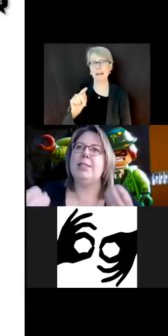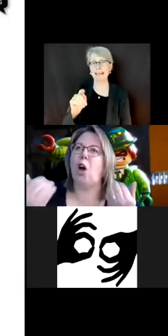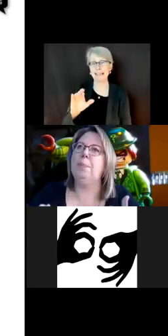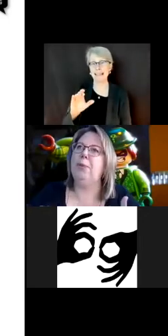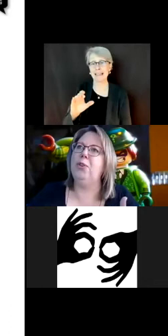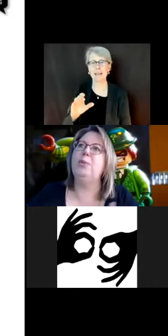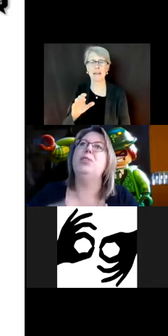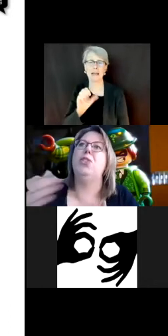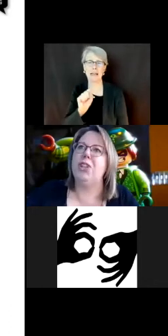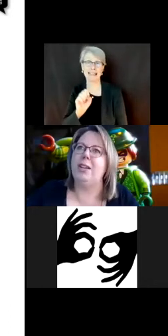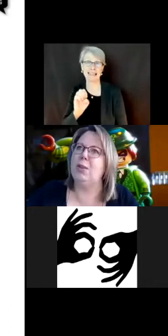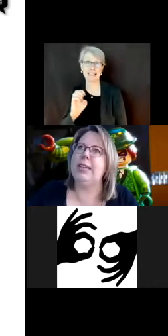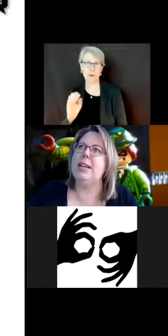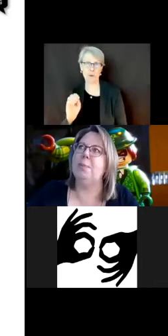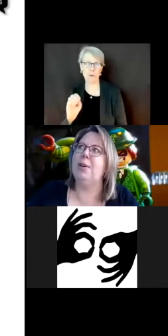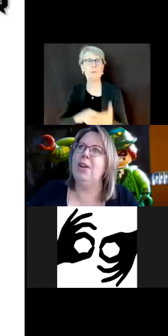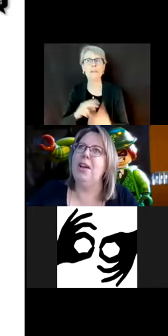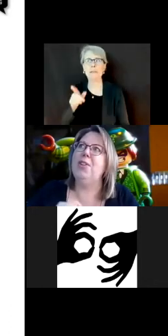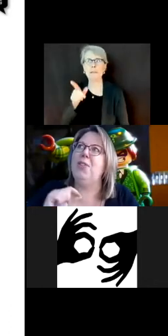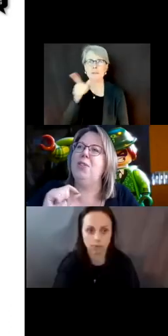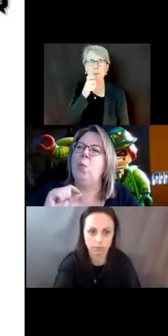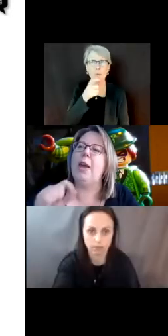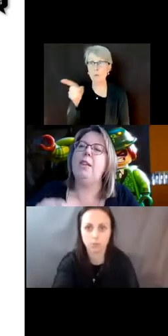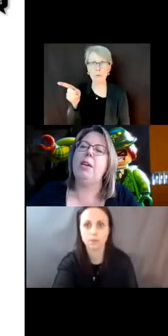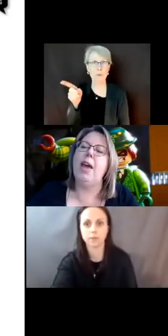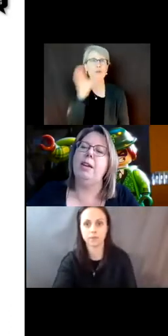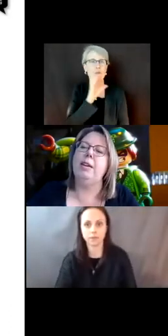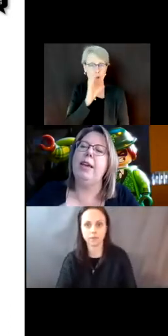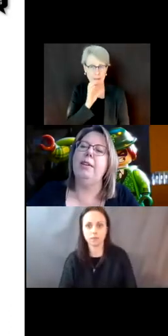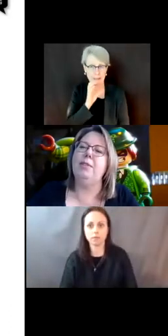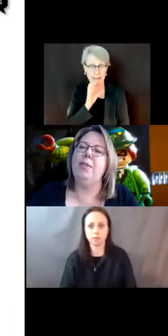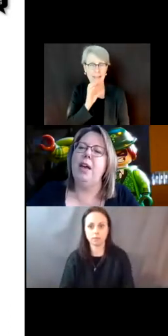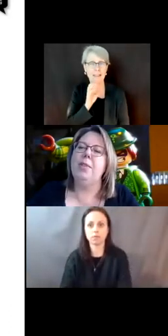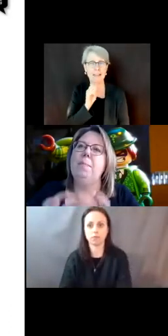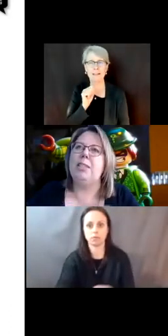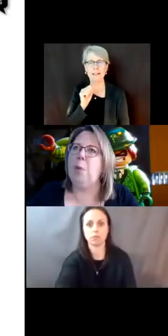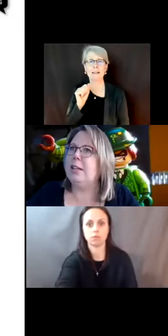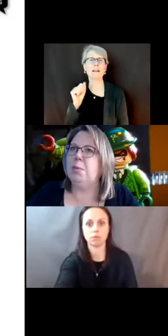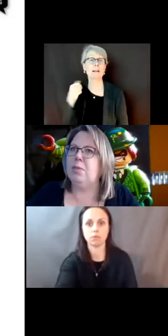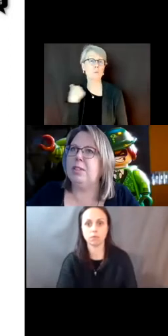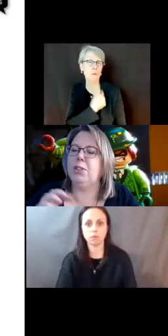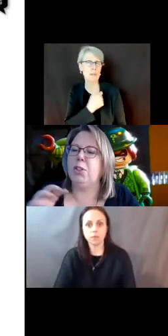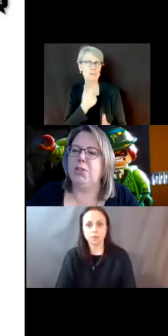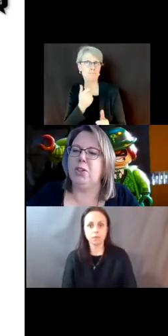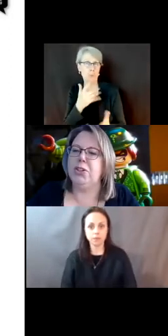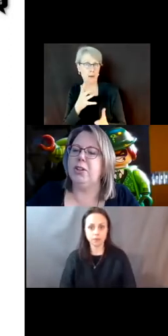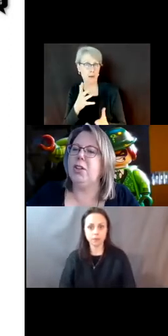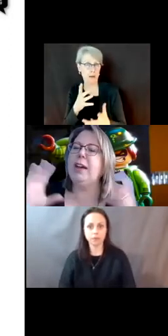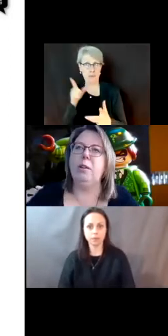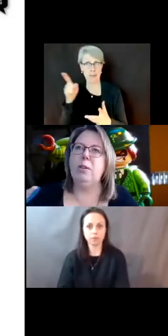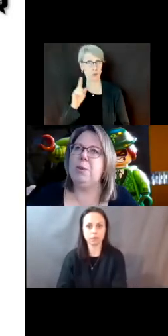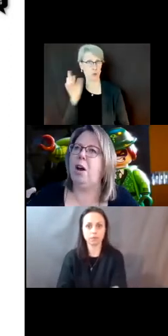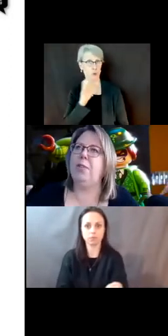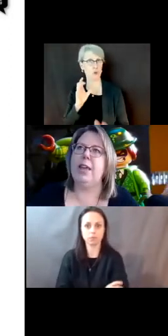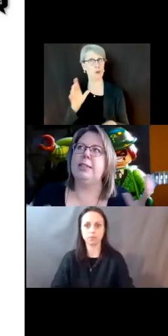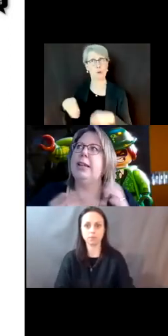means it's all about who is searching. So it's about the way that we can give the best possible result to a searcher. So that